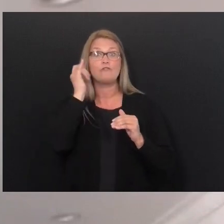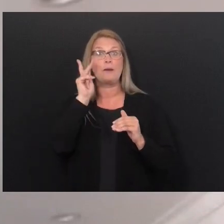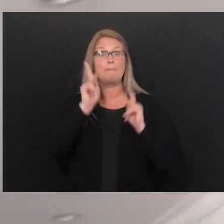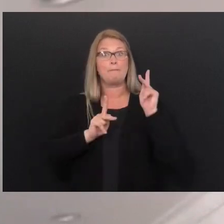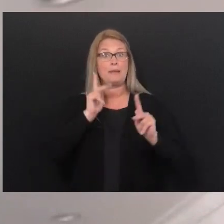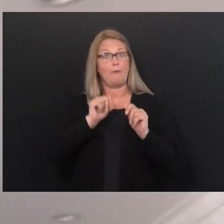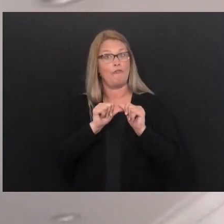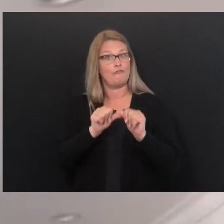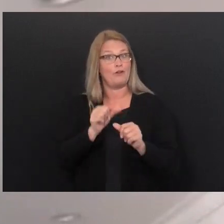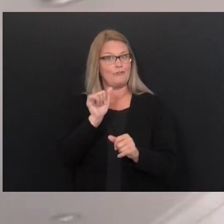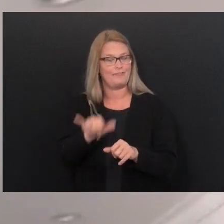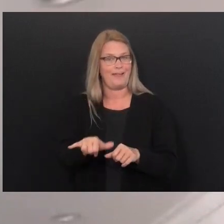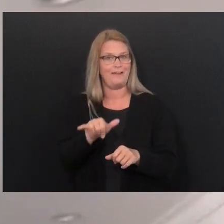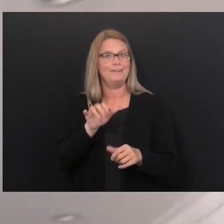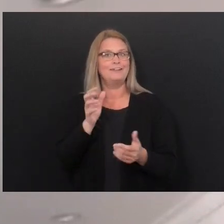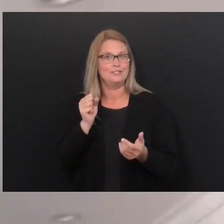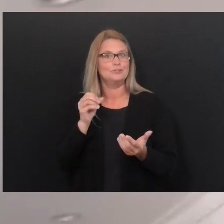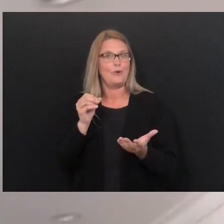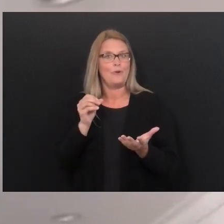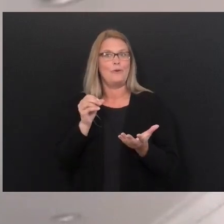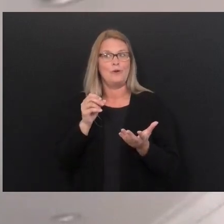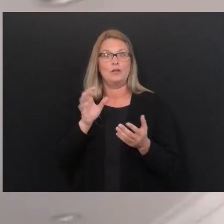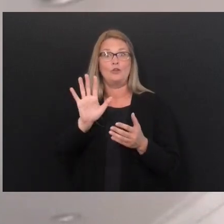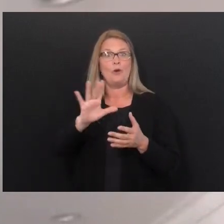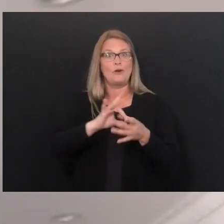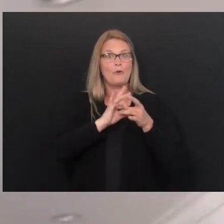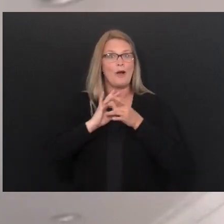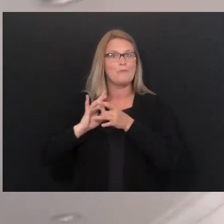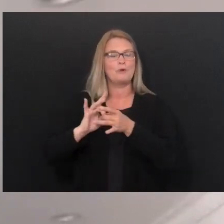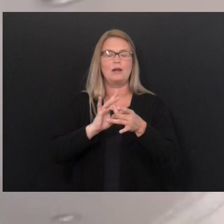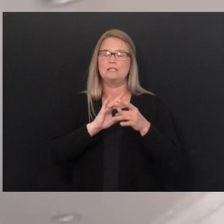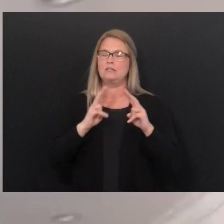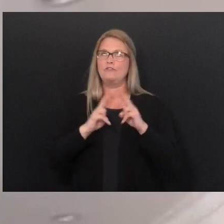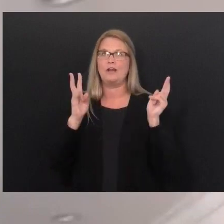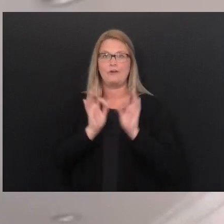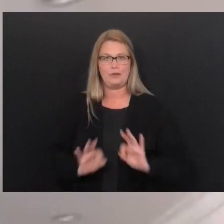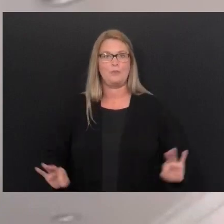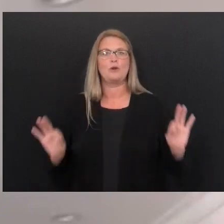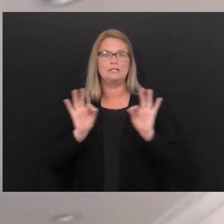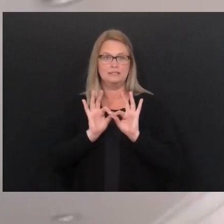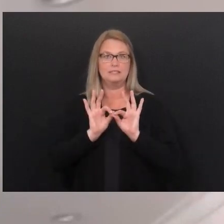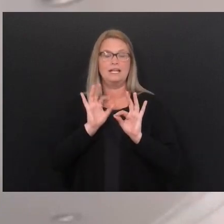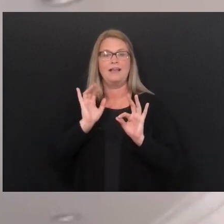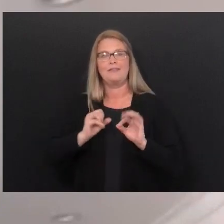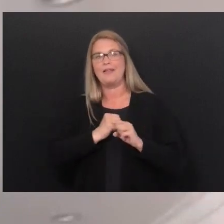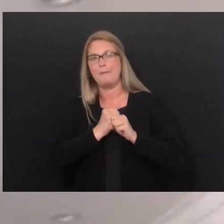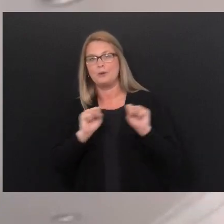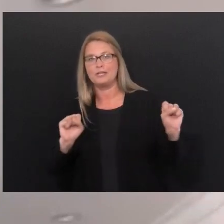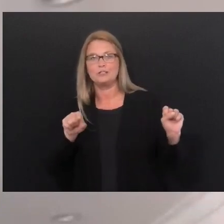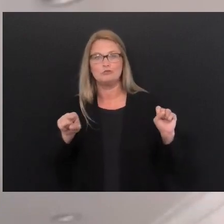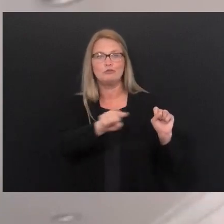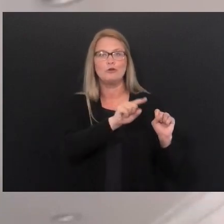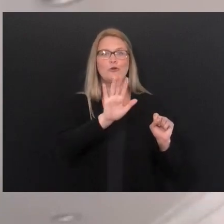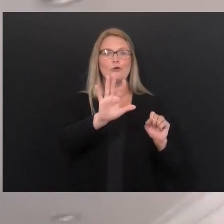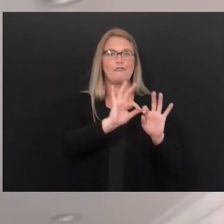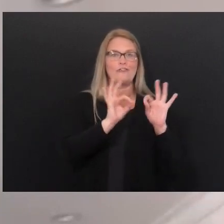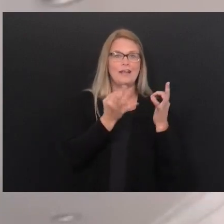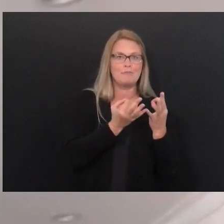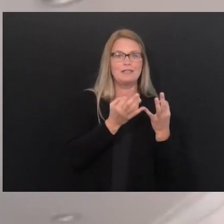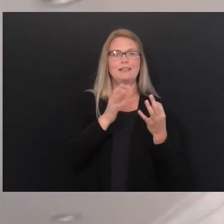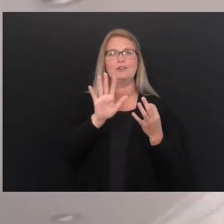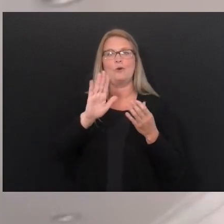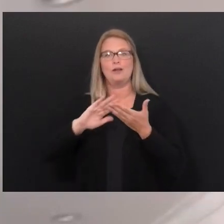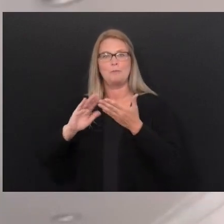the voluntary cooperation of each of you is so important. That protects you, your family, and also protects